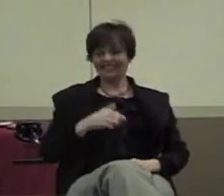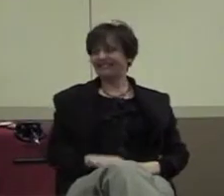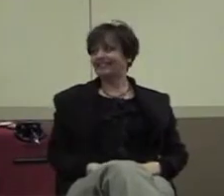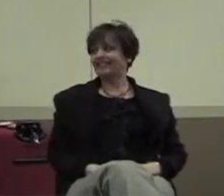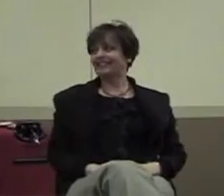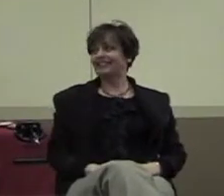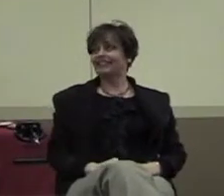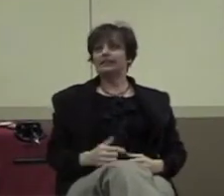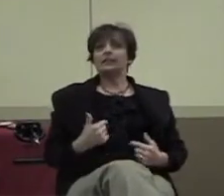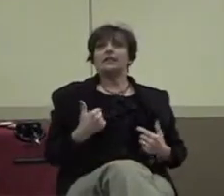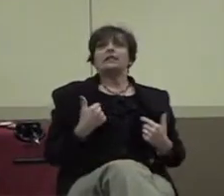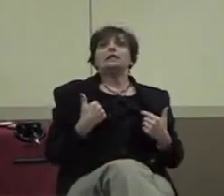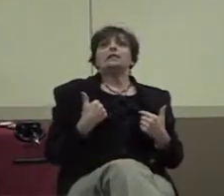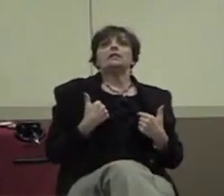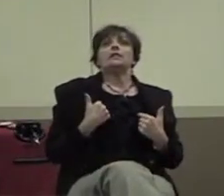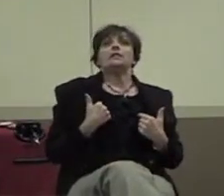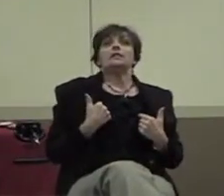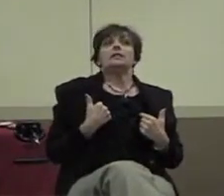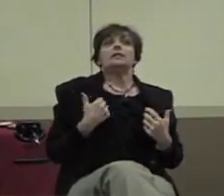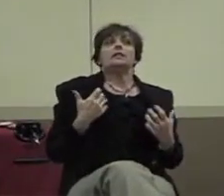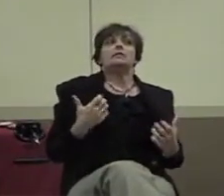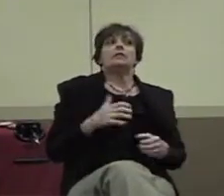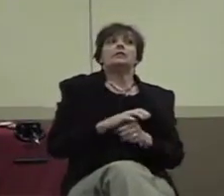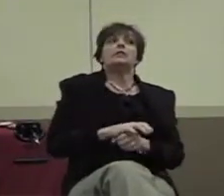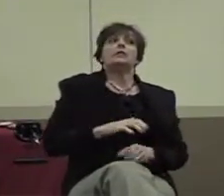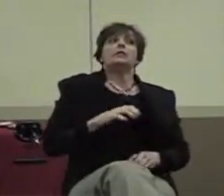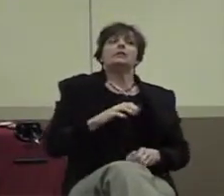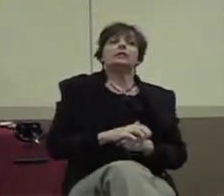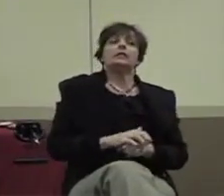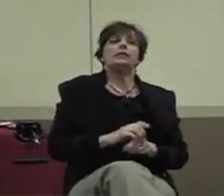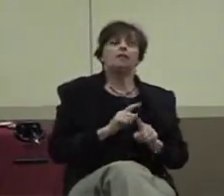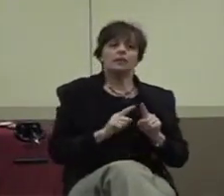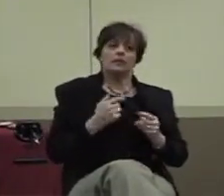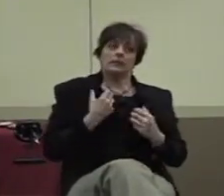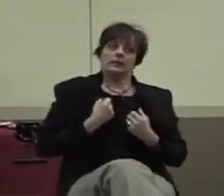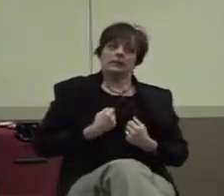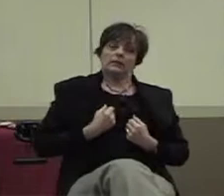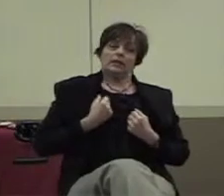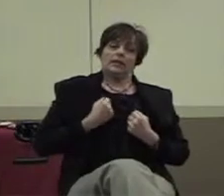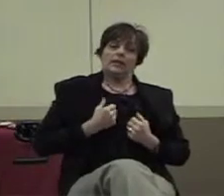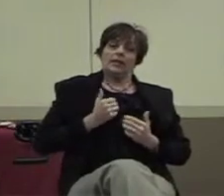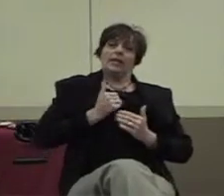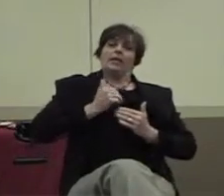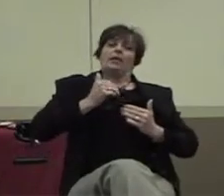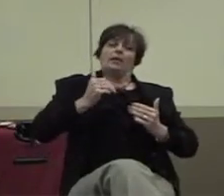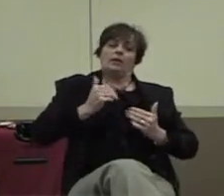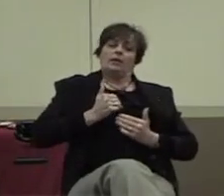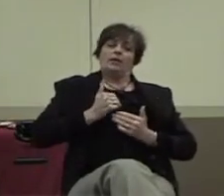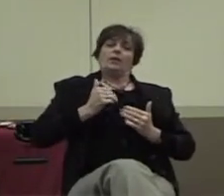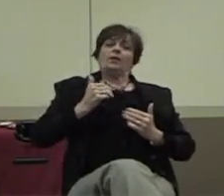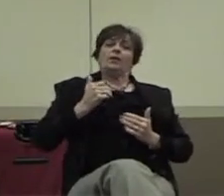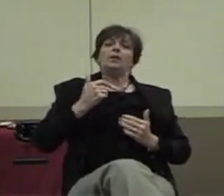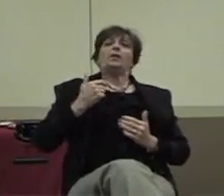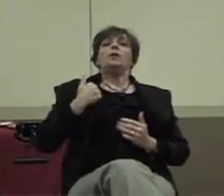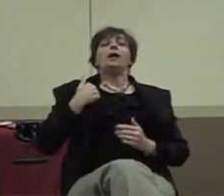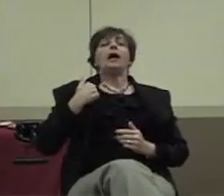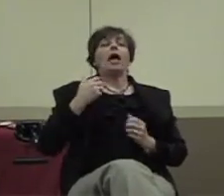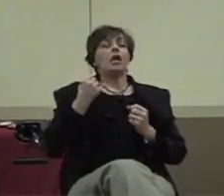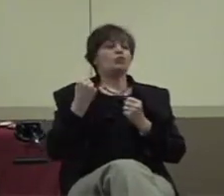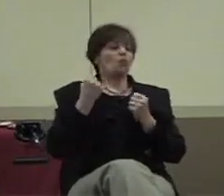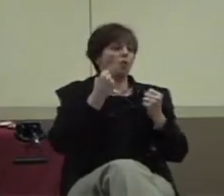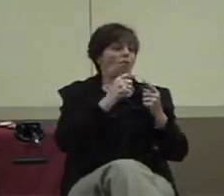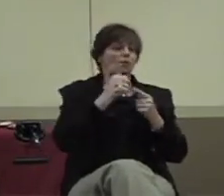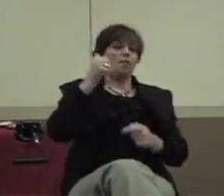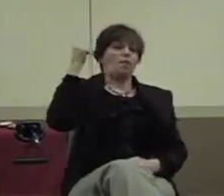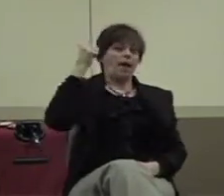I wanted to lose it, but I knew. Deep breath. I drove to the back of the parking lot. I put in